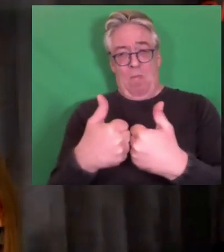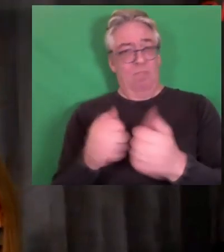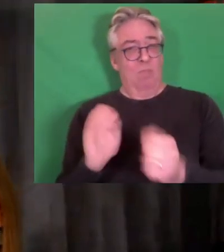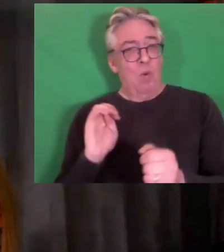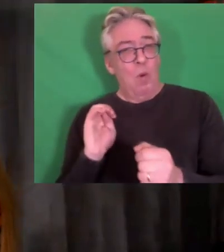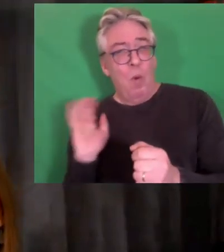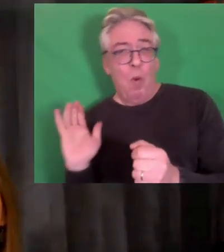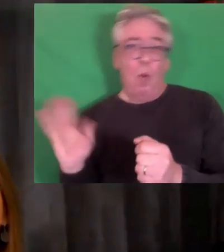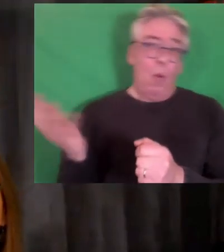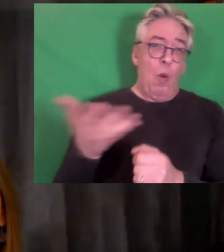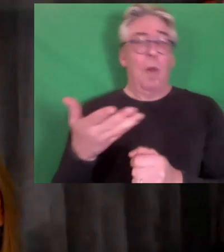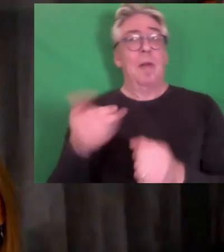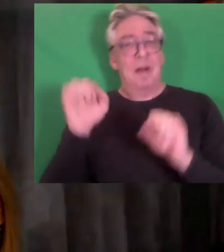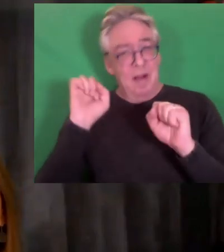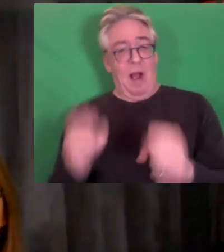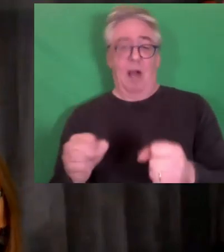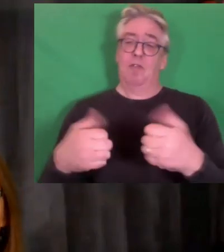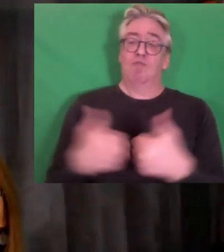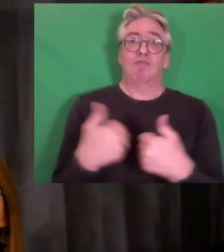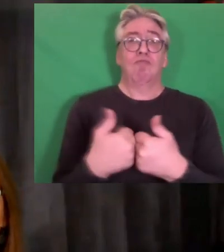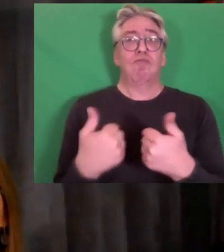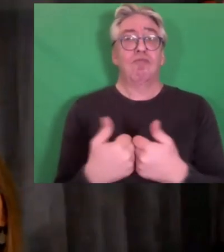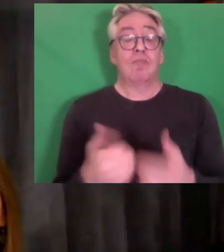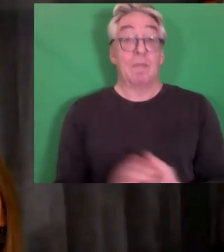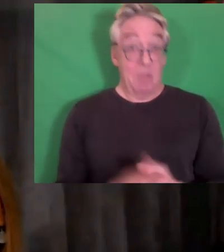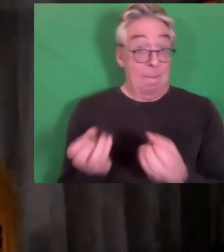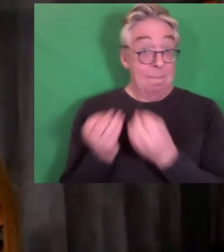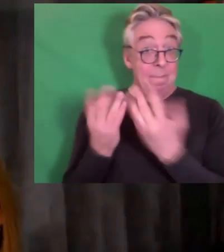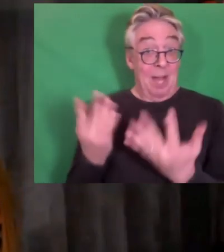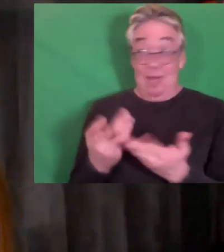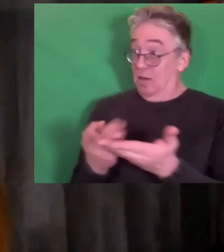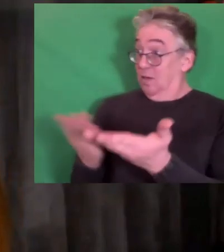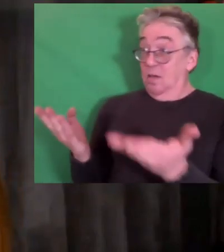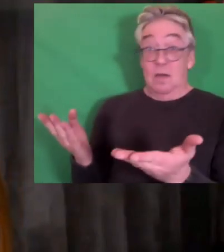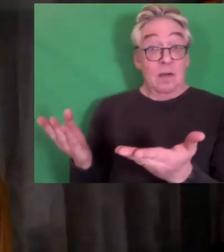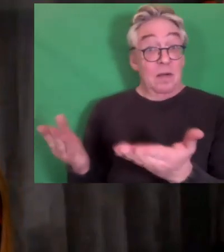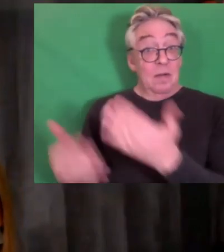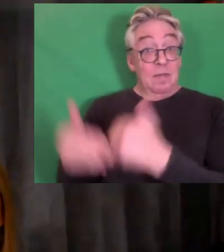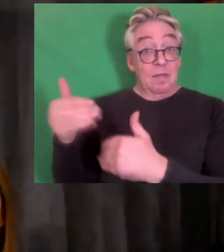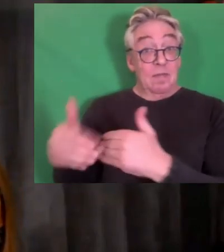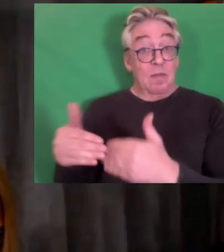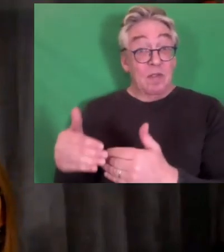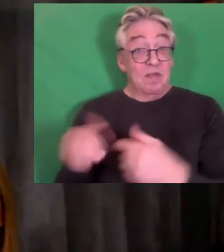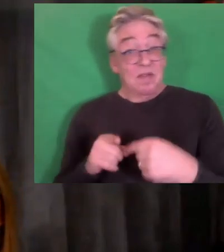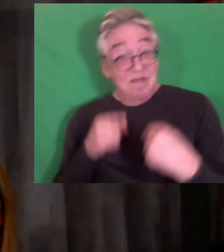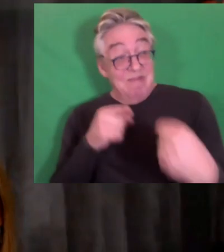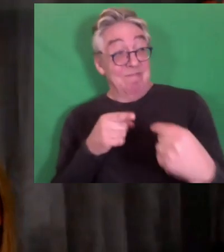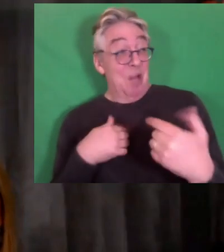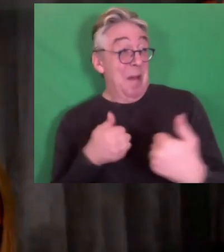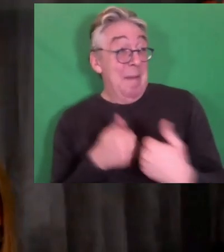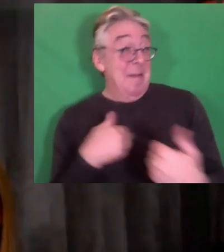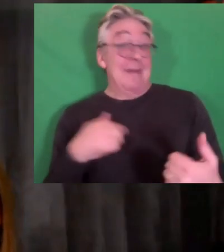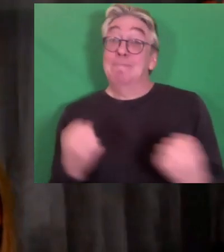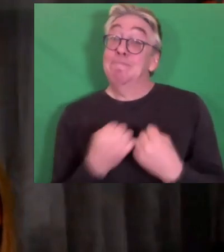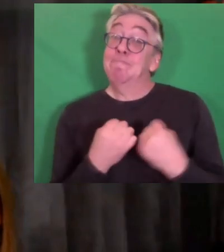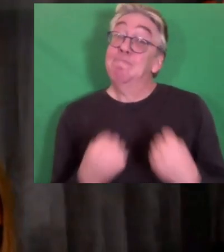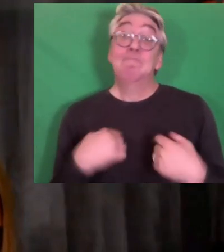to play video games because of their disabilities, and it doesn't have to be like that, because there are so many things out there that help